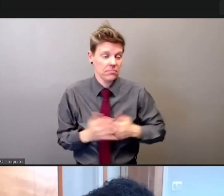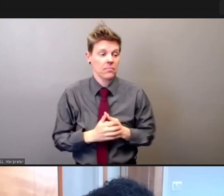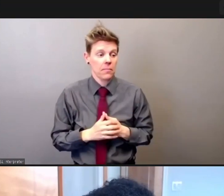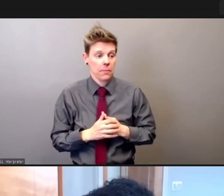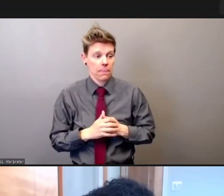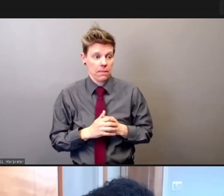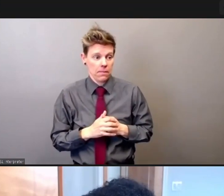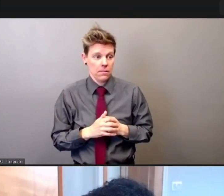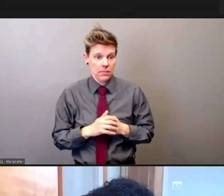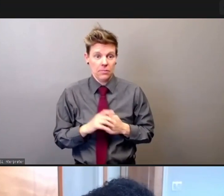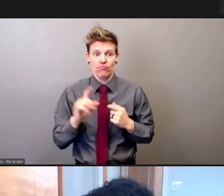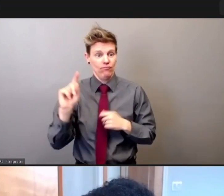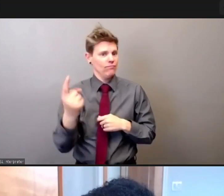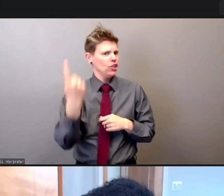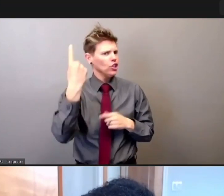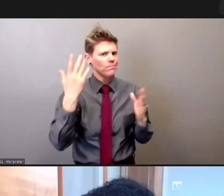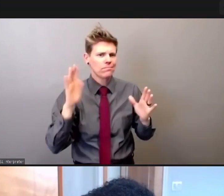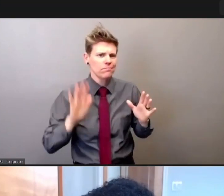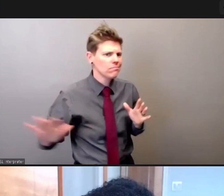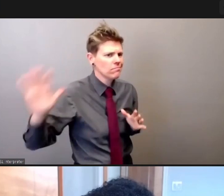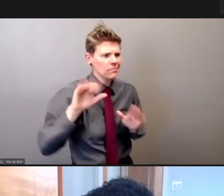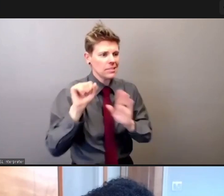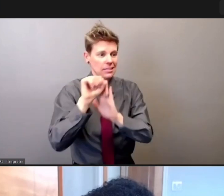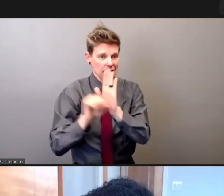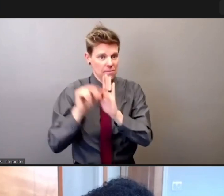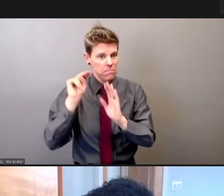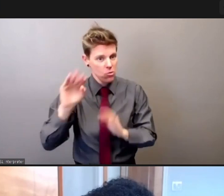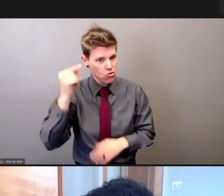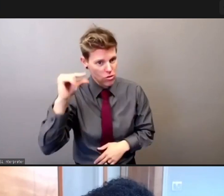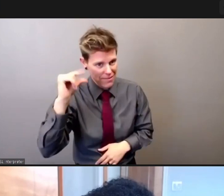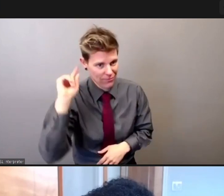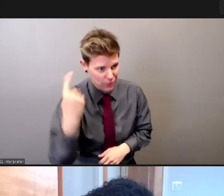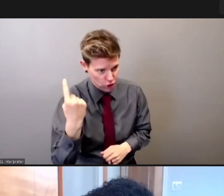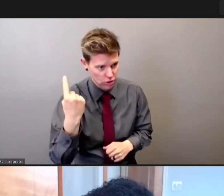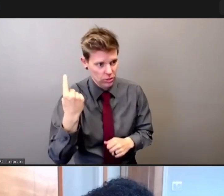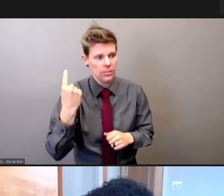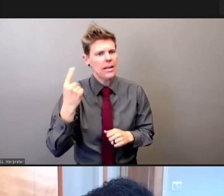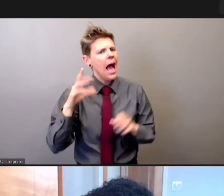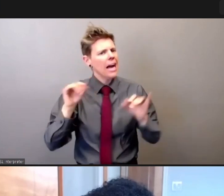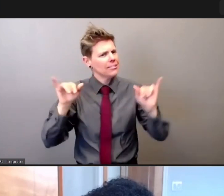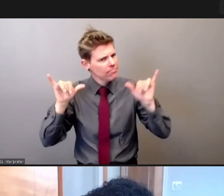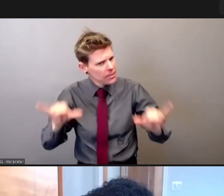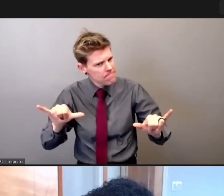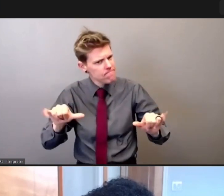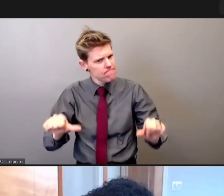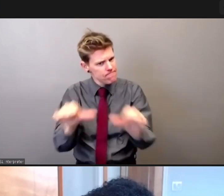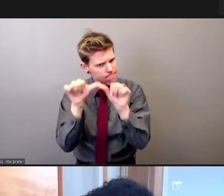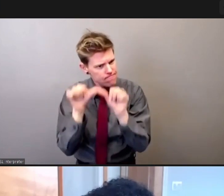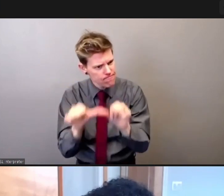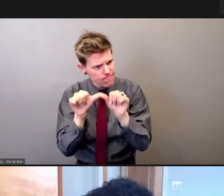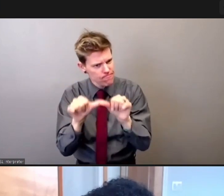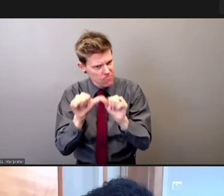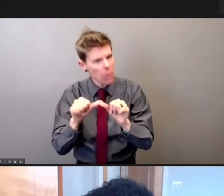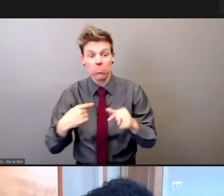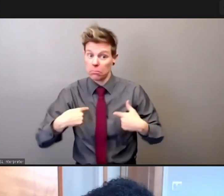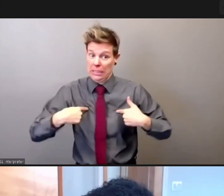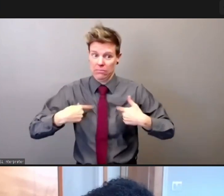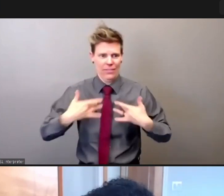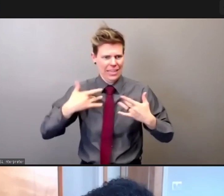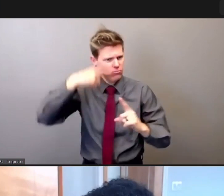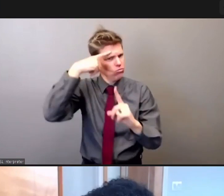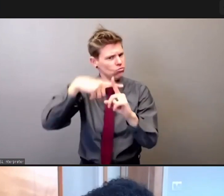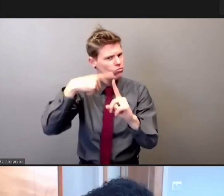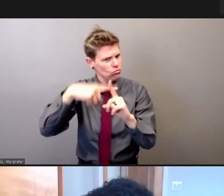direction. Let's get more vaccine into the state. Let's remain vigilant. But I'm feeling very optimistic, and I think everyone in New Mexico